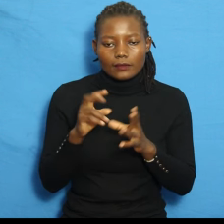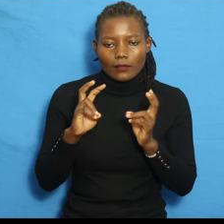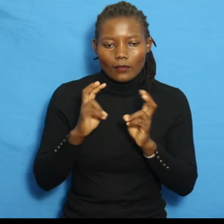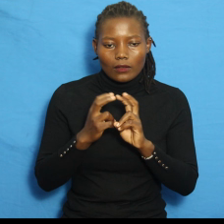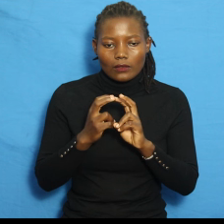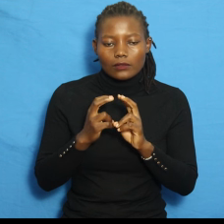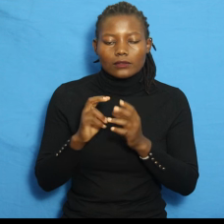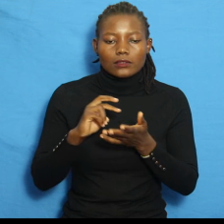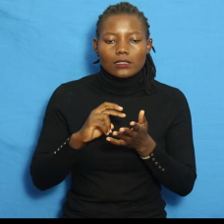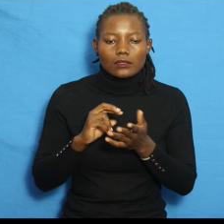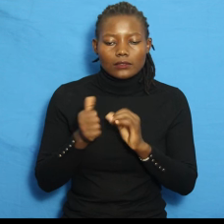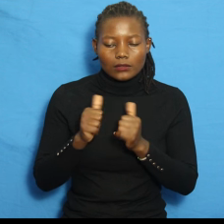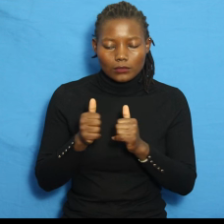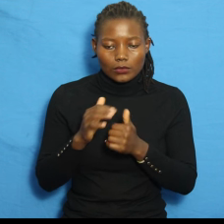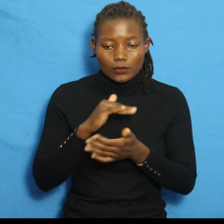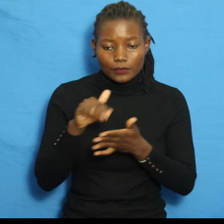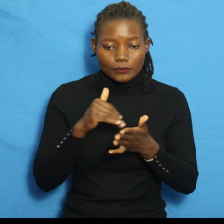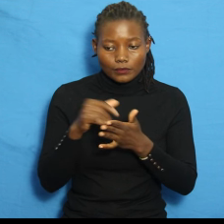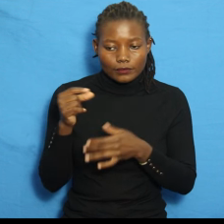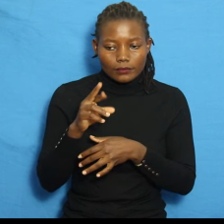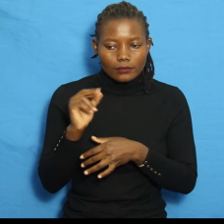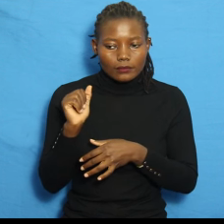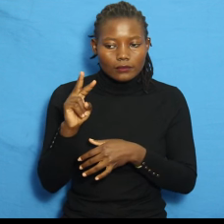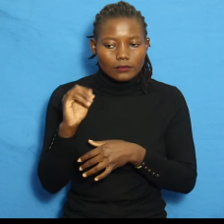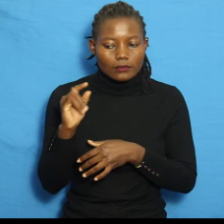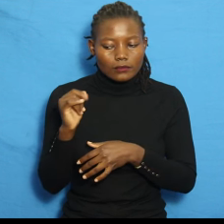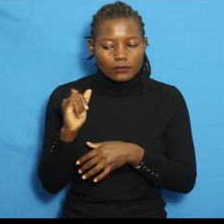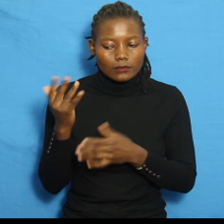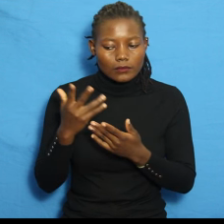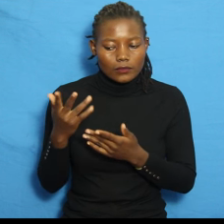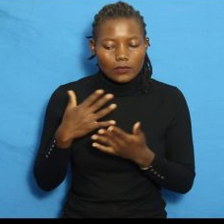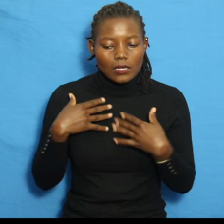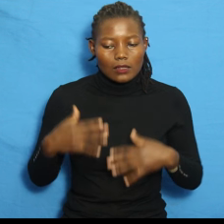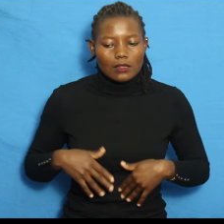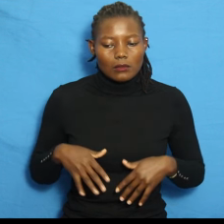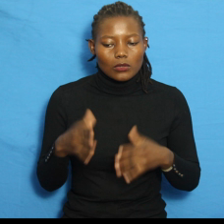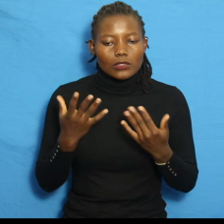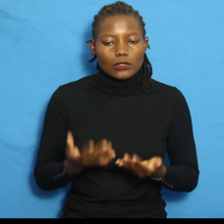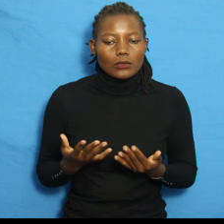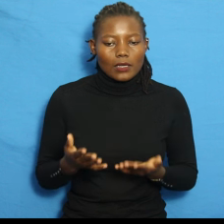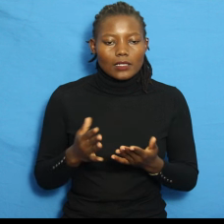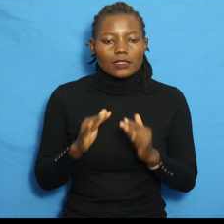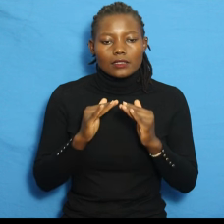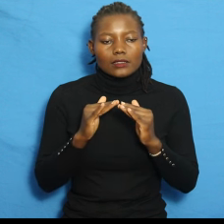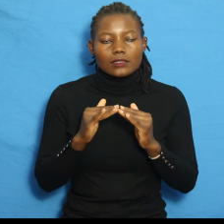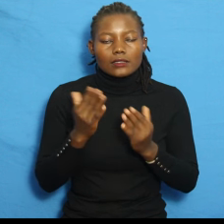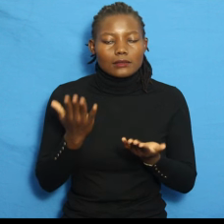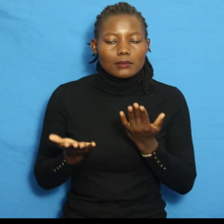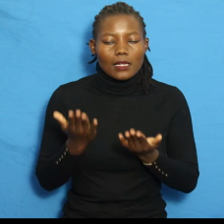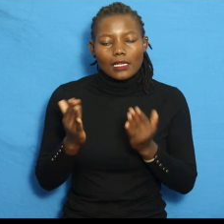our center of gravity is the point around which the body's weight is equally balanced, no matter how the body is